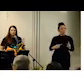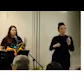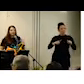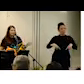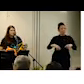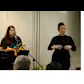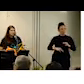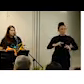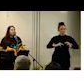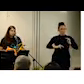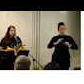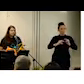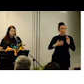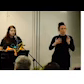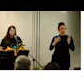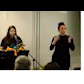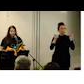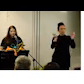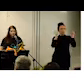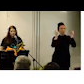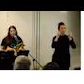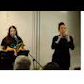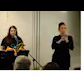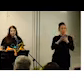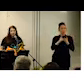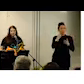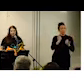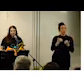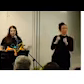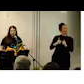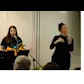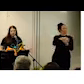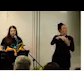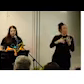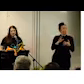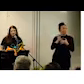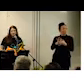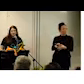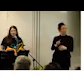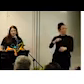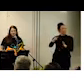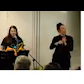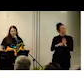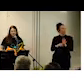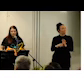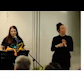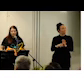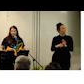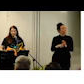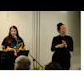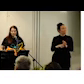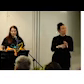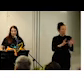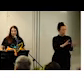They learn, we don't like social. We're going to avoid social in the future. And we have another group that gets to play with the